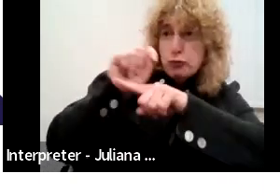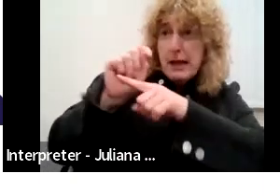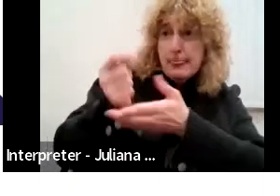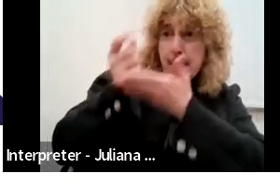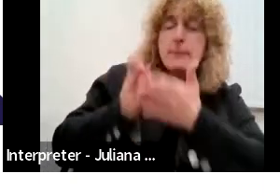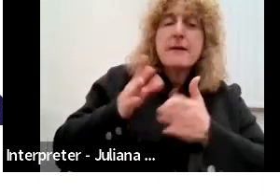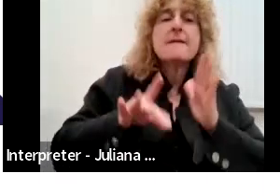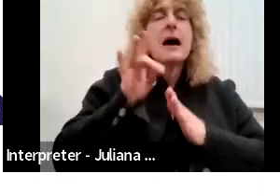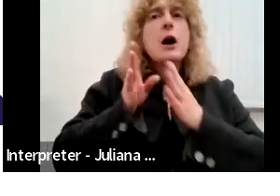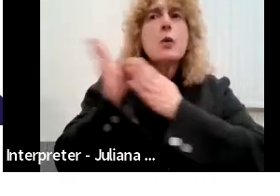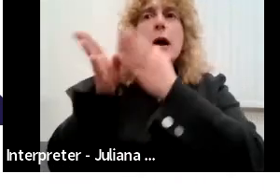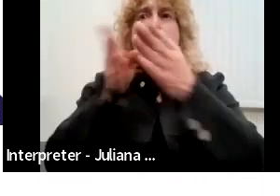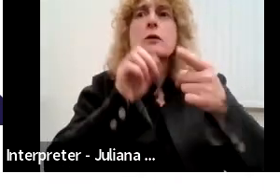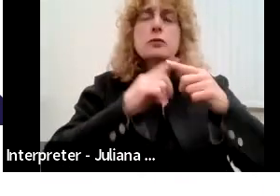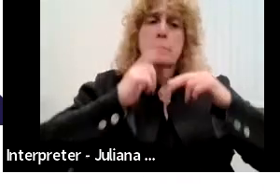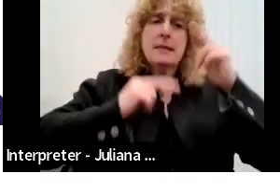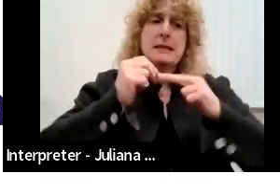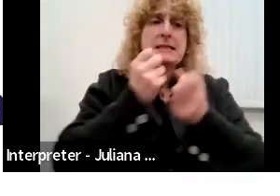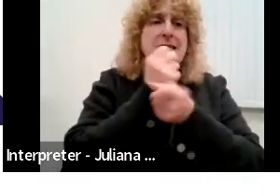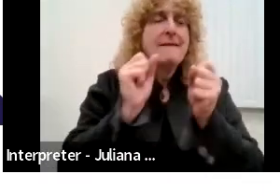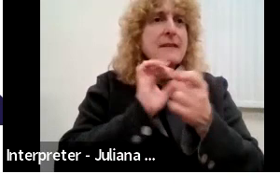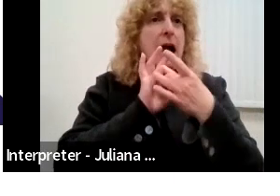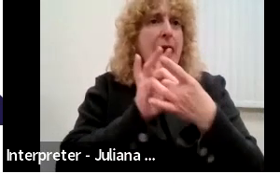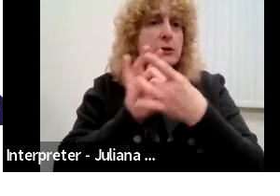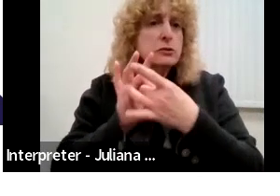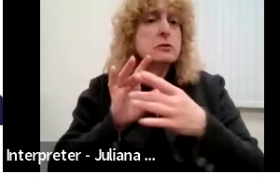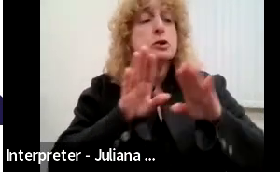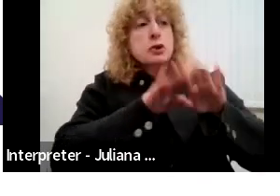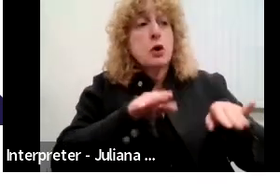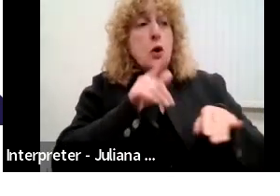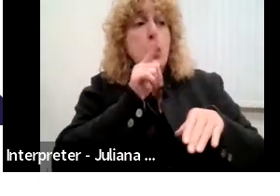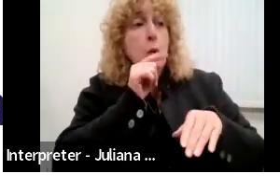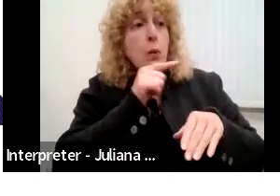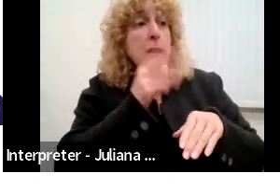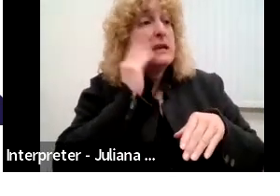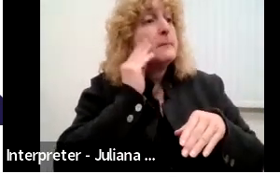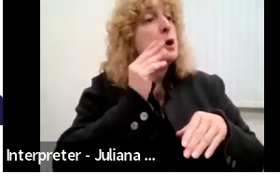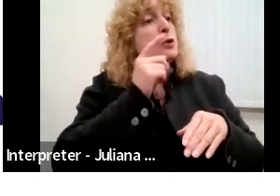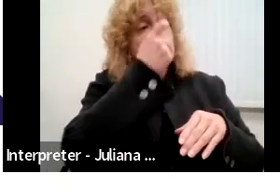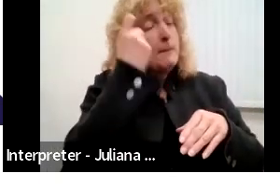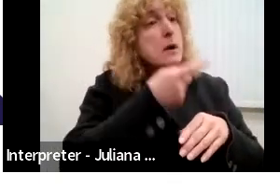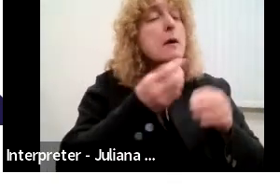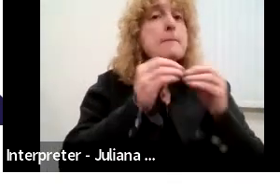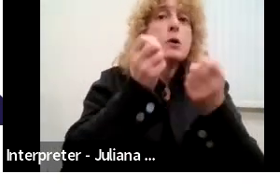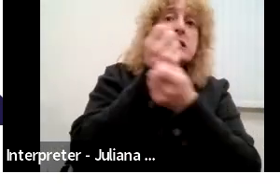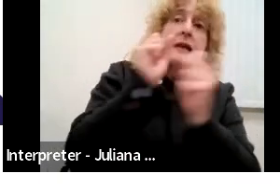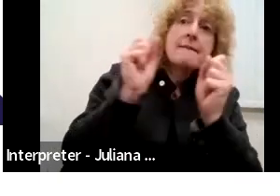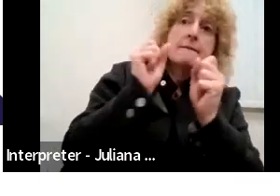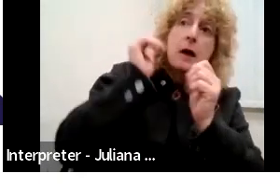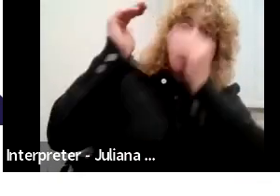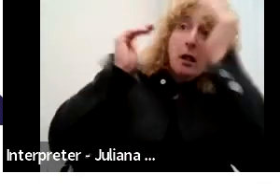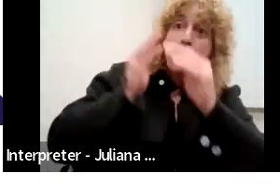connections. They found for children who have experienced trauma, the more safe adults they have in their life following